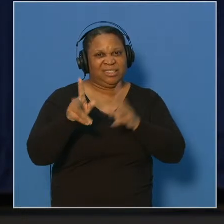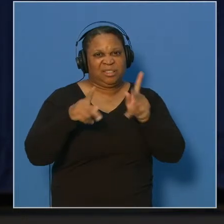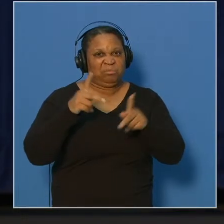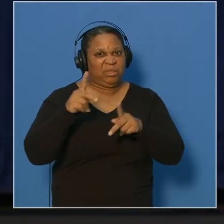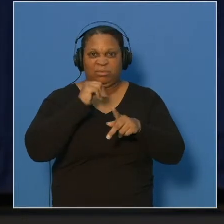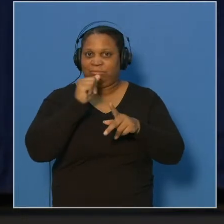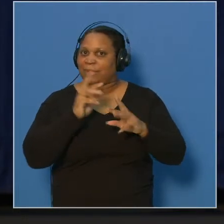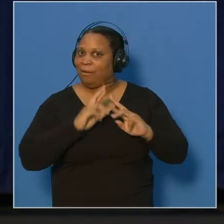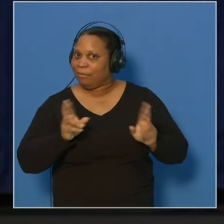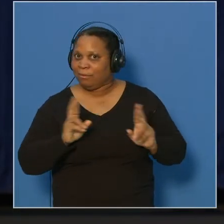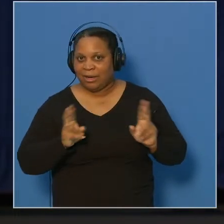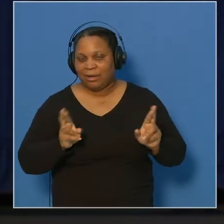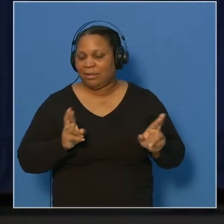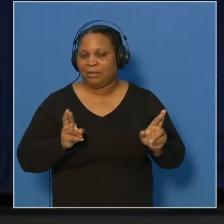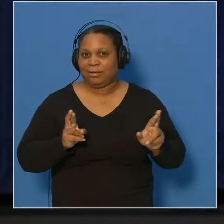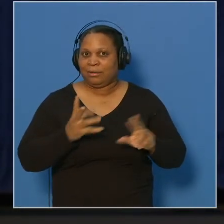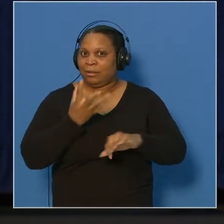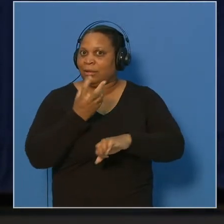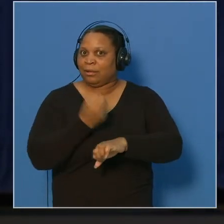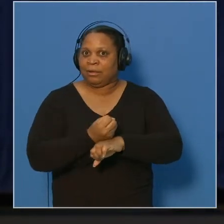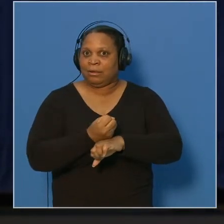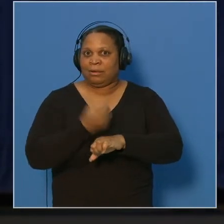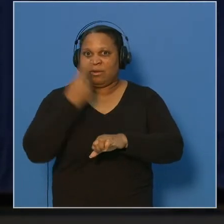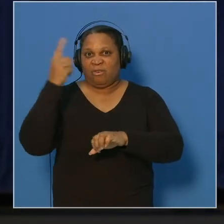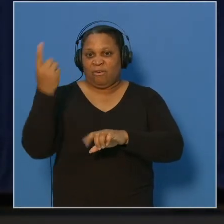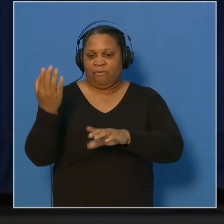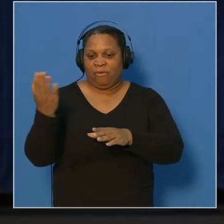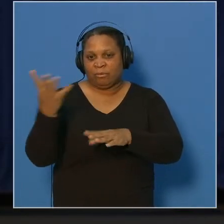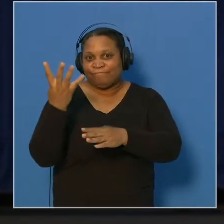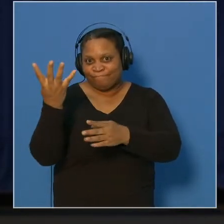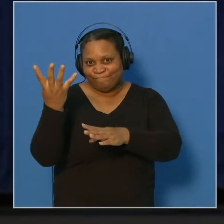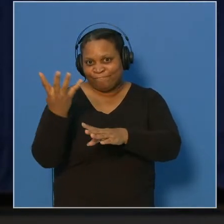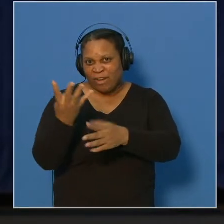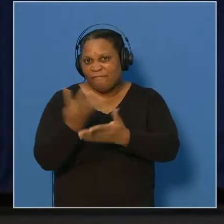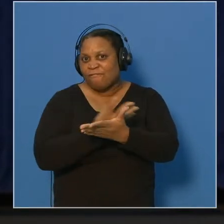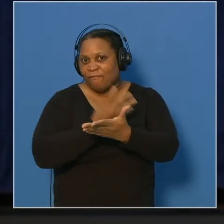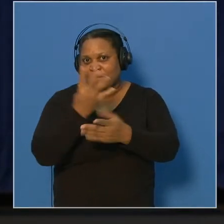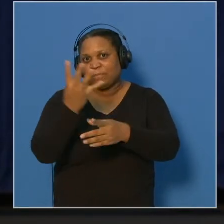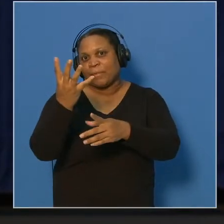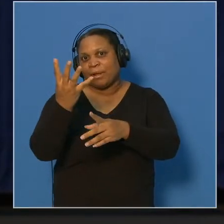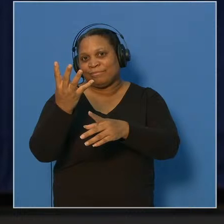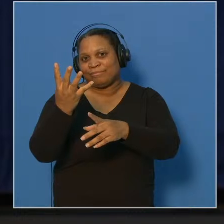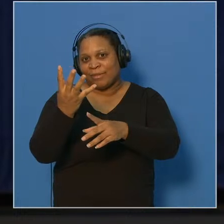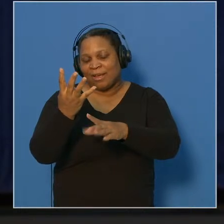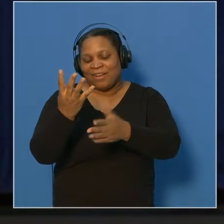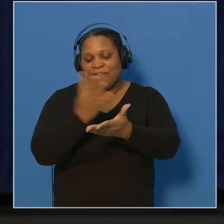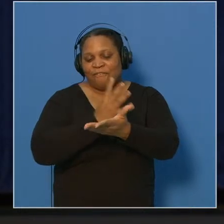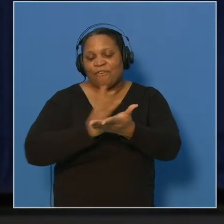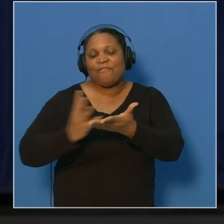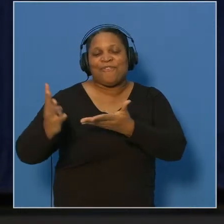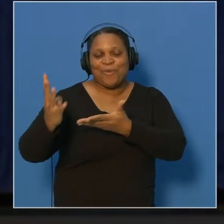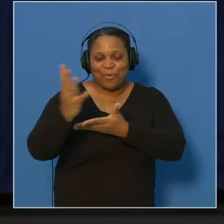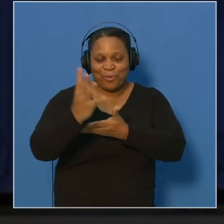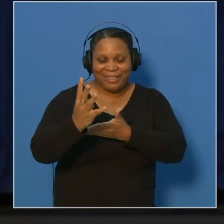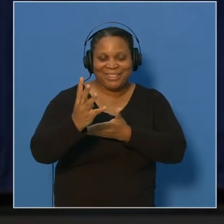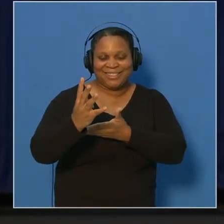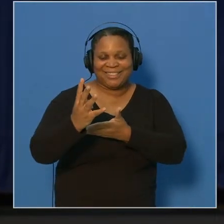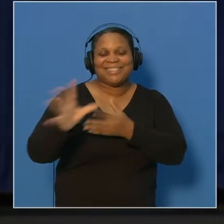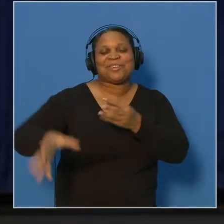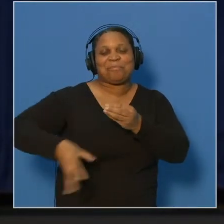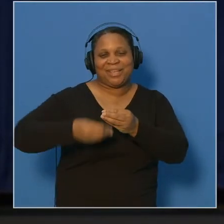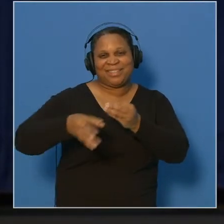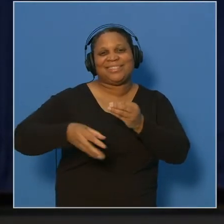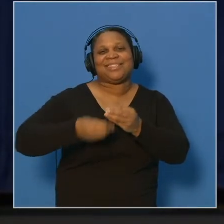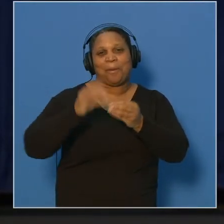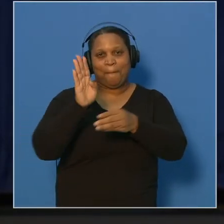have been ready to be sheltered in place for a full 4 weeks, there are going to be some additional businesses that